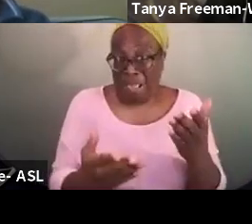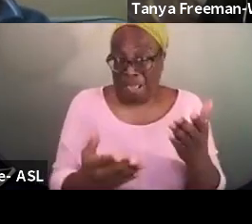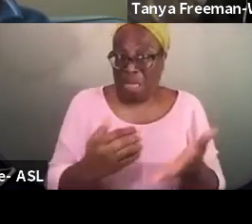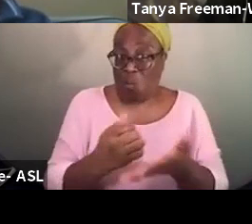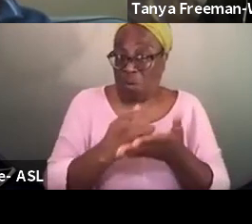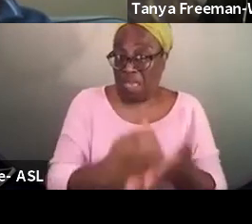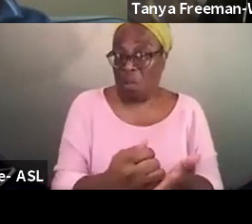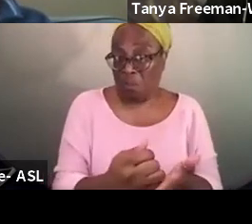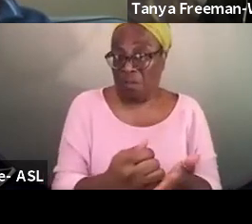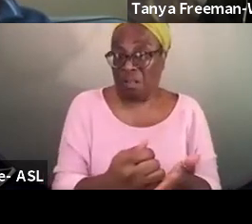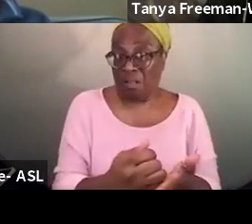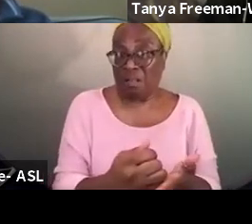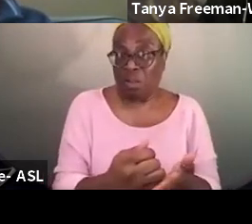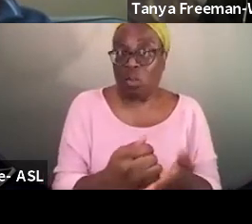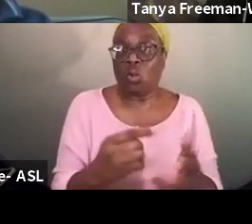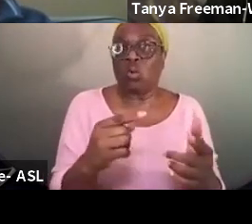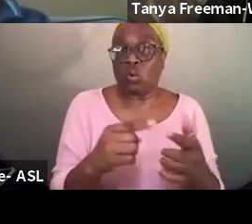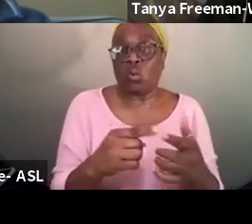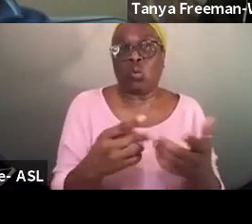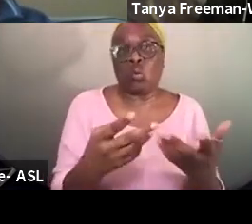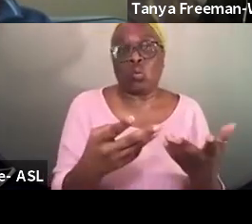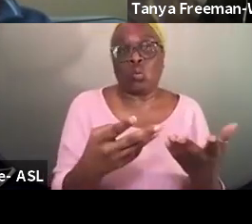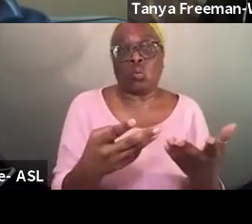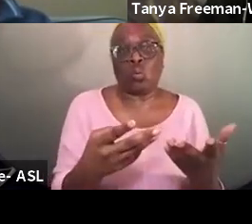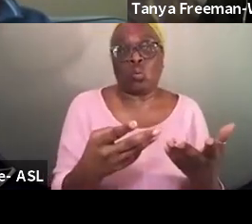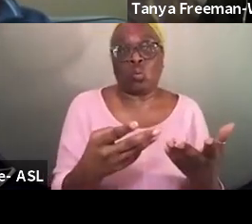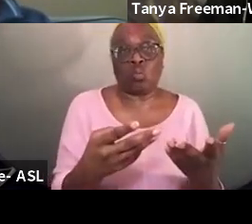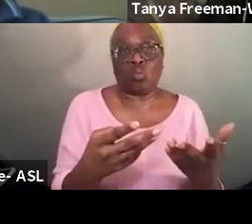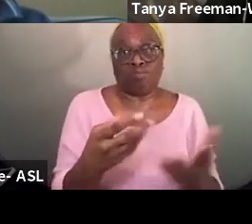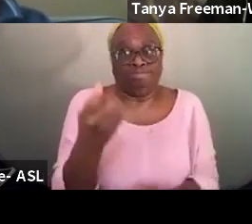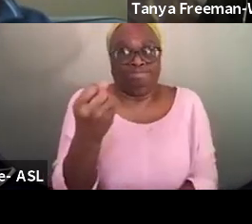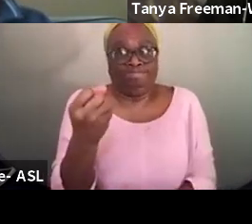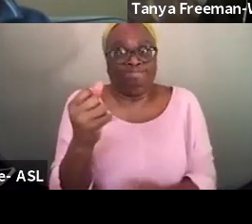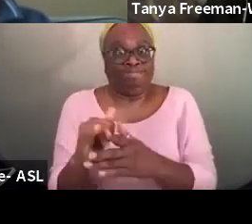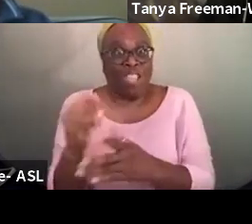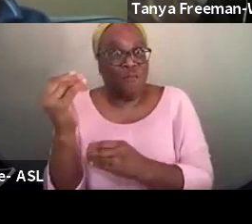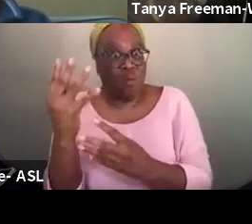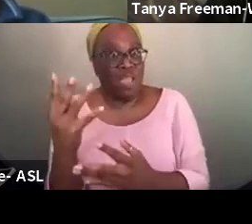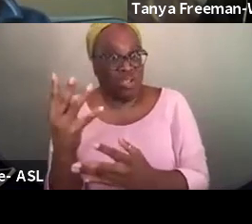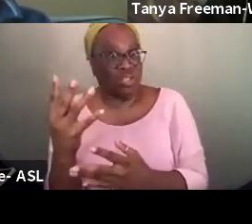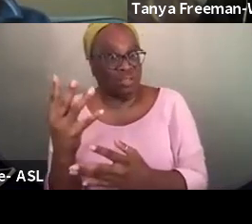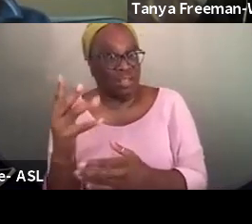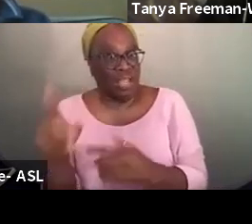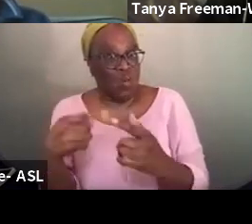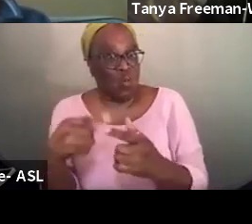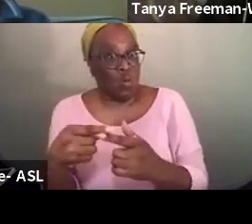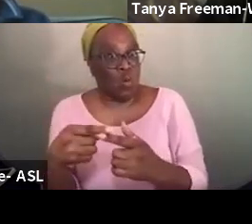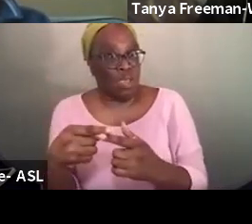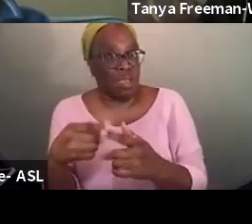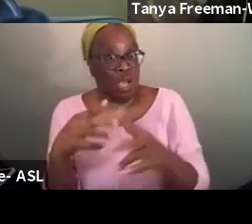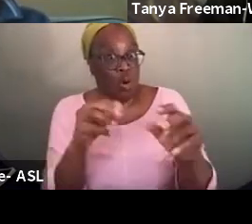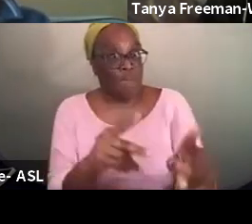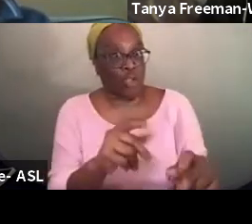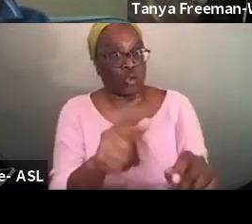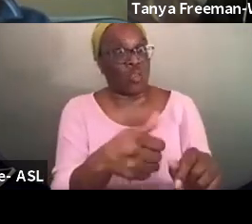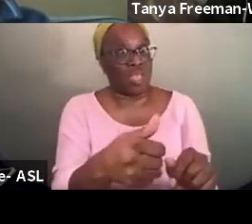to mark that as something as we revert to the other grade model to assess what the addition of those